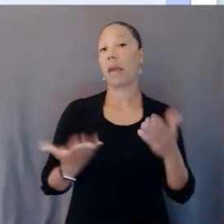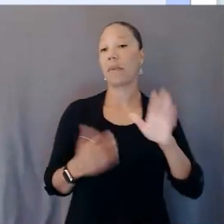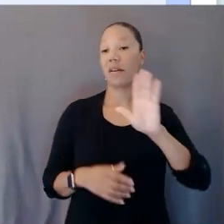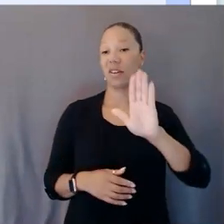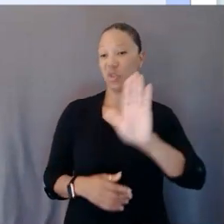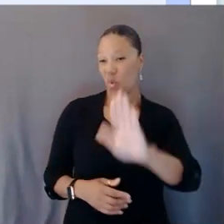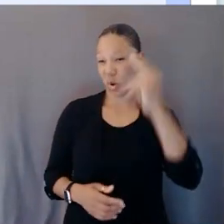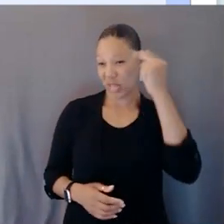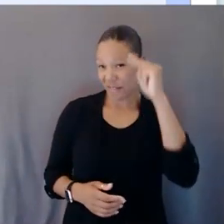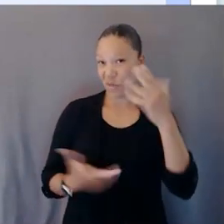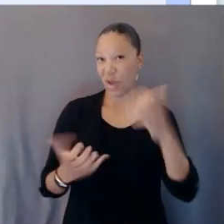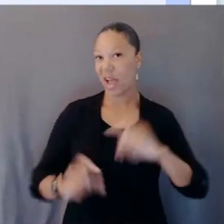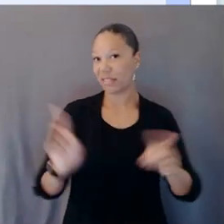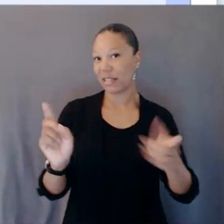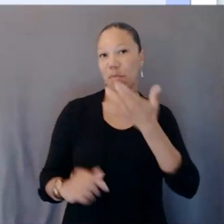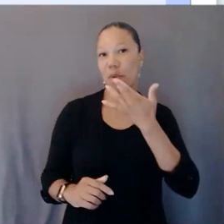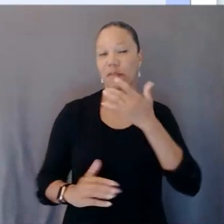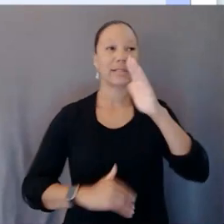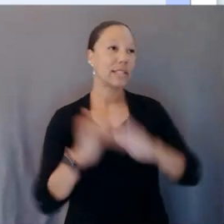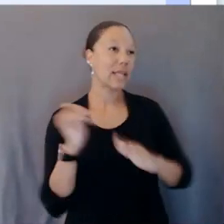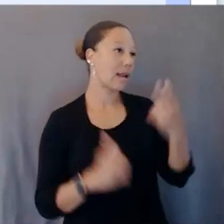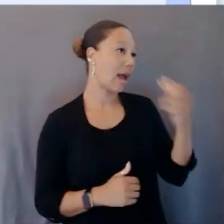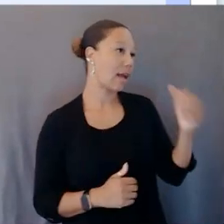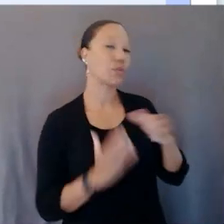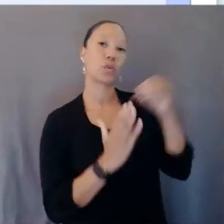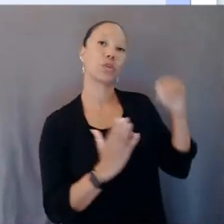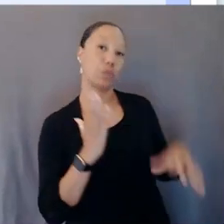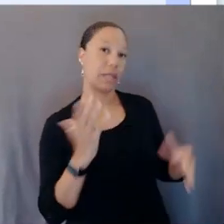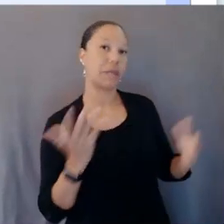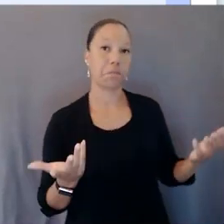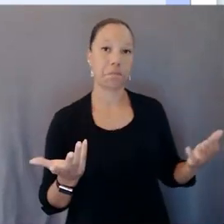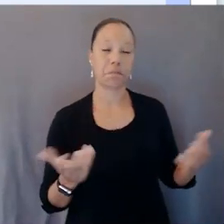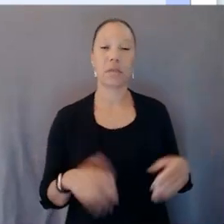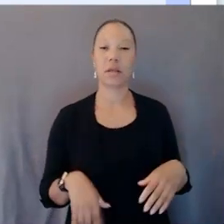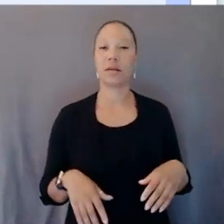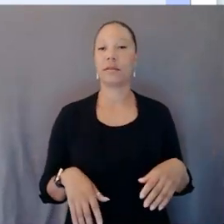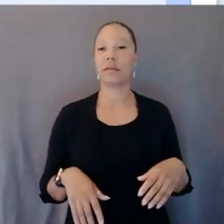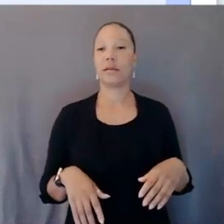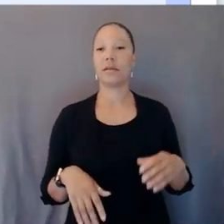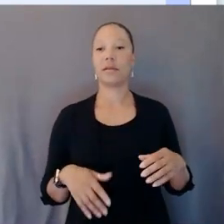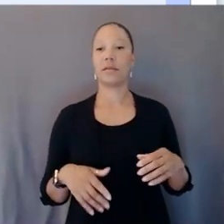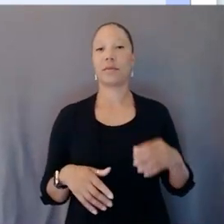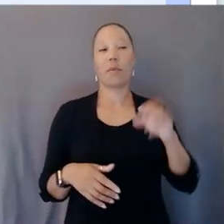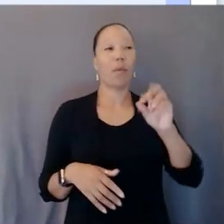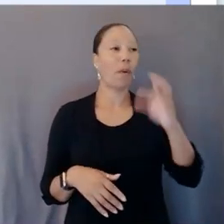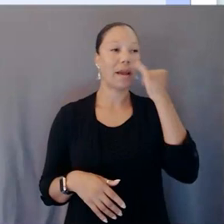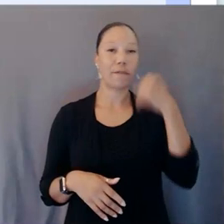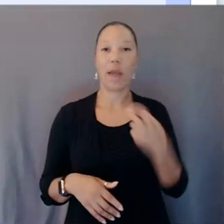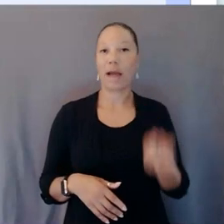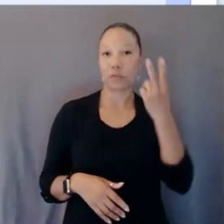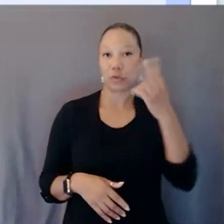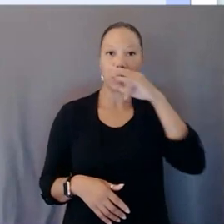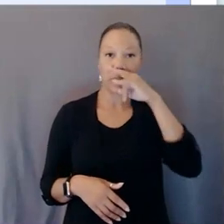nephew versus, say, if I had a high school student, I might want a different preference, right? Or if we had 2 kids.